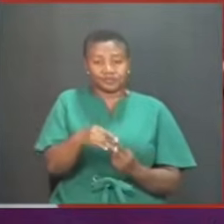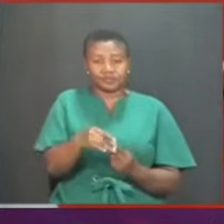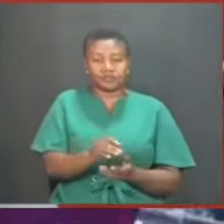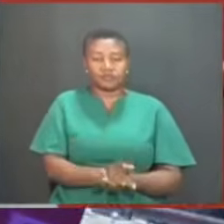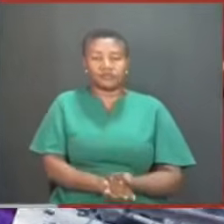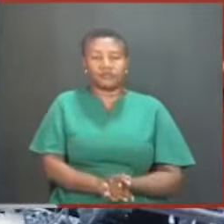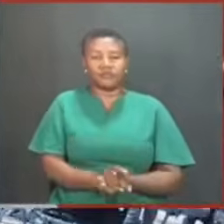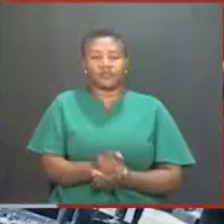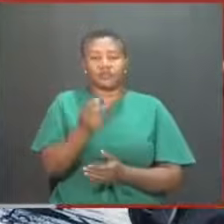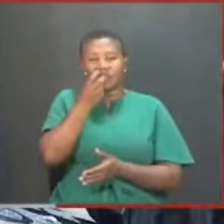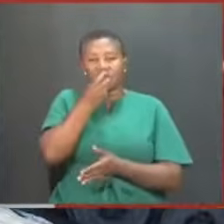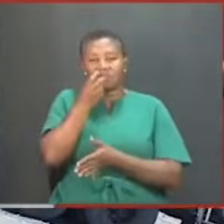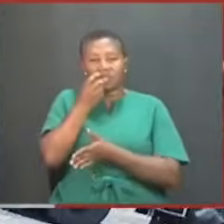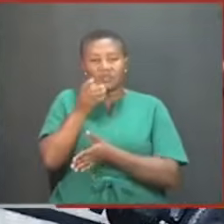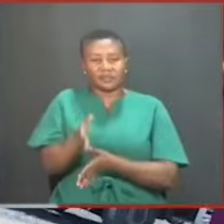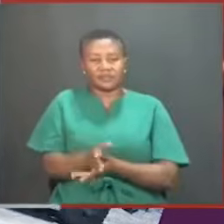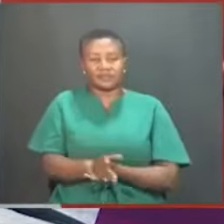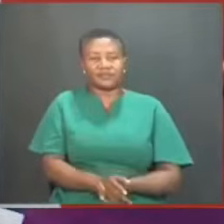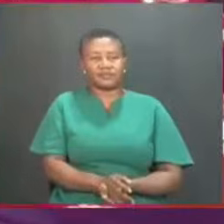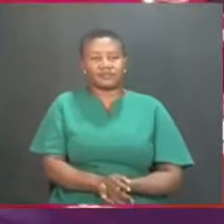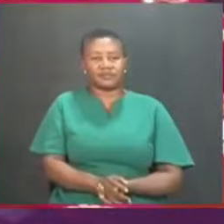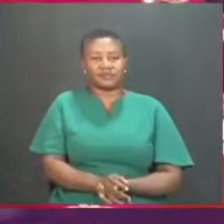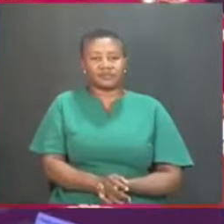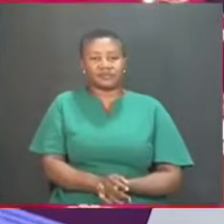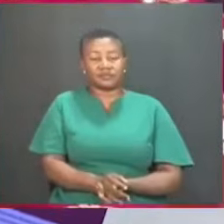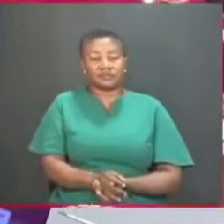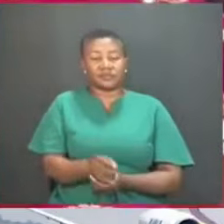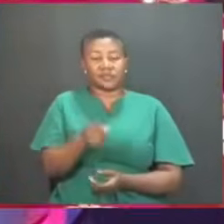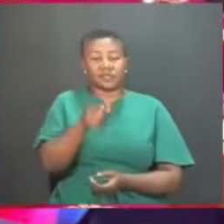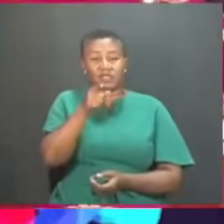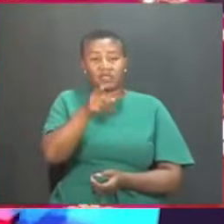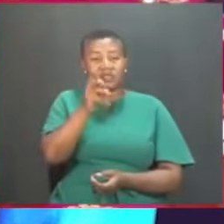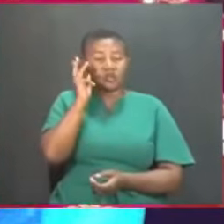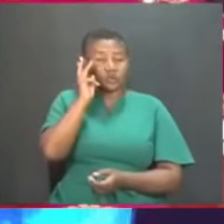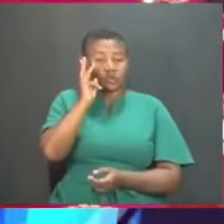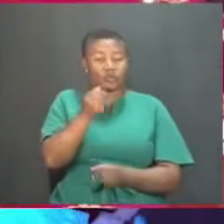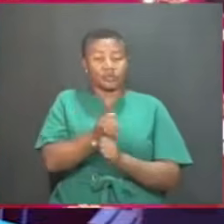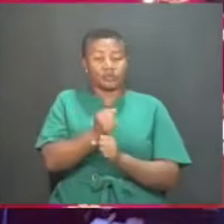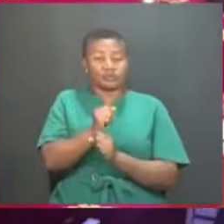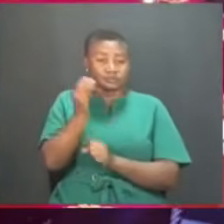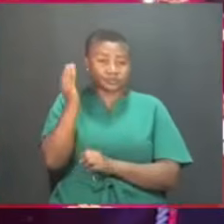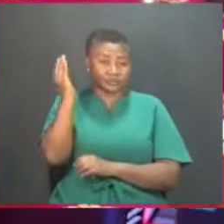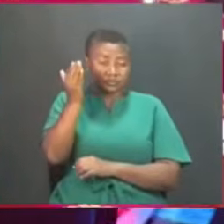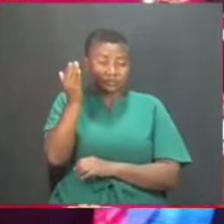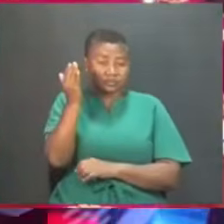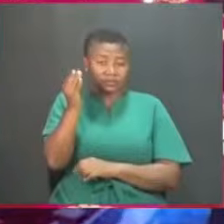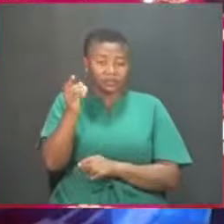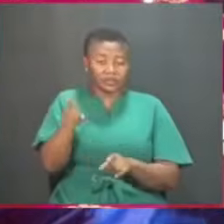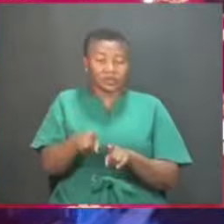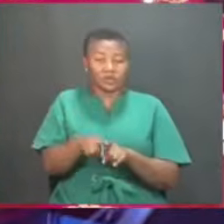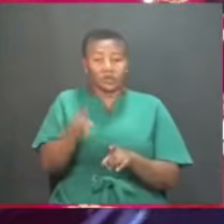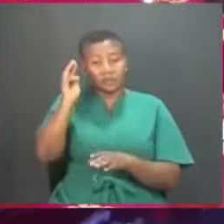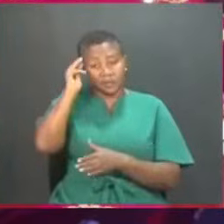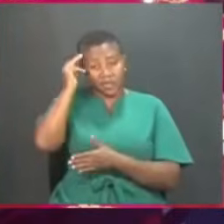Mr. Speaker, he will make the statement as a minister.